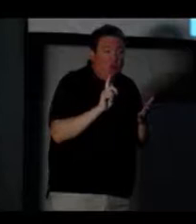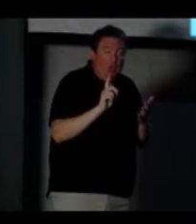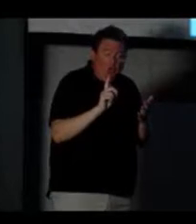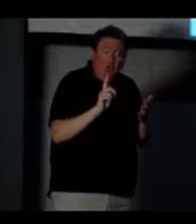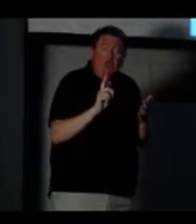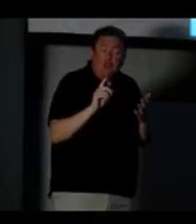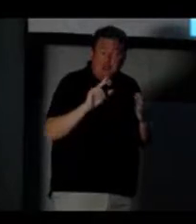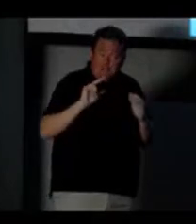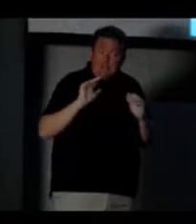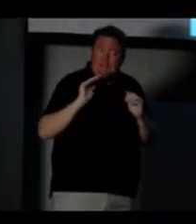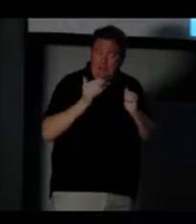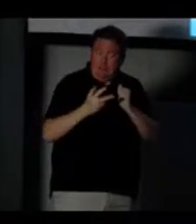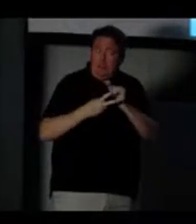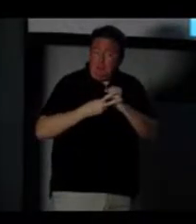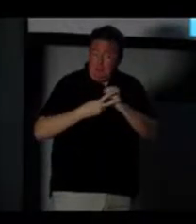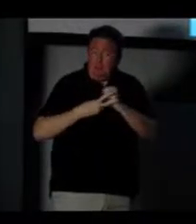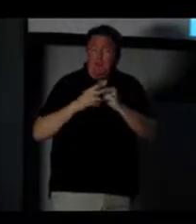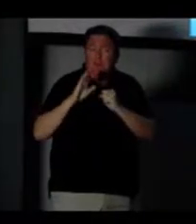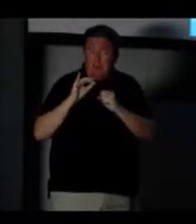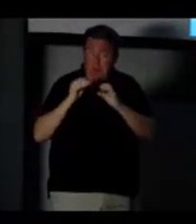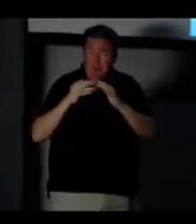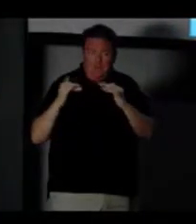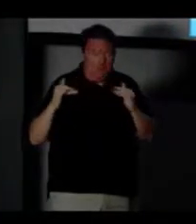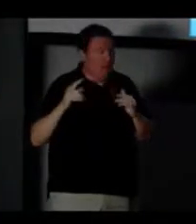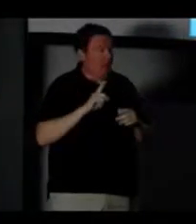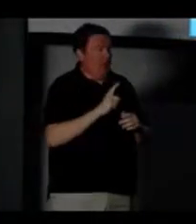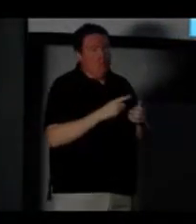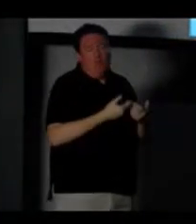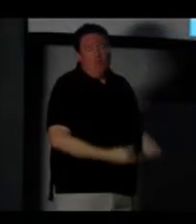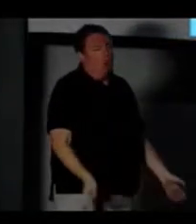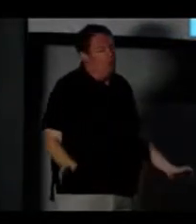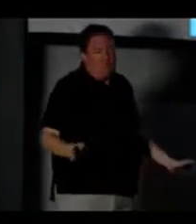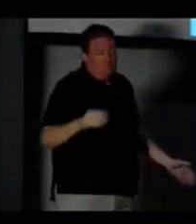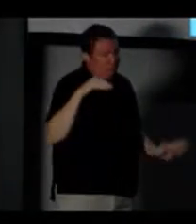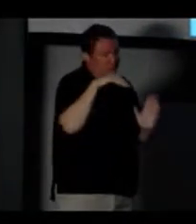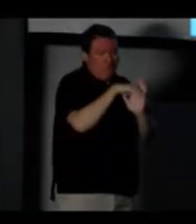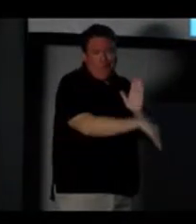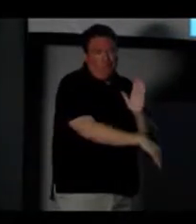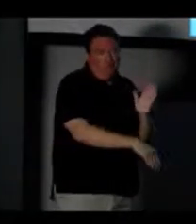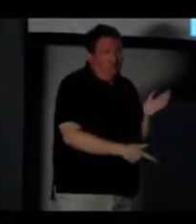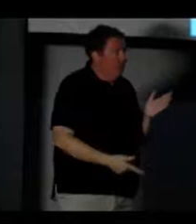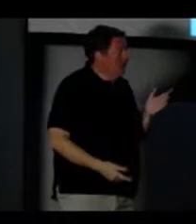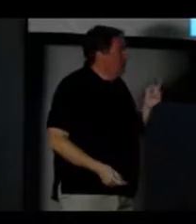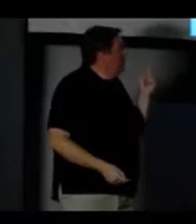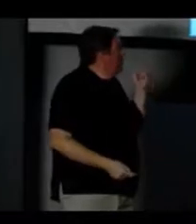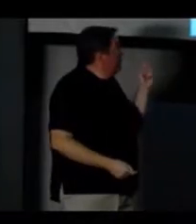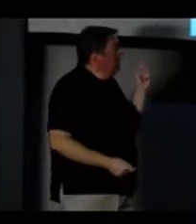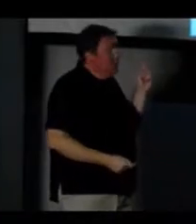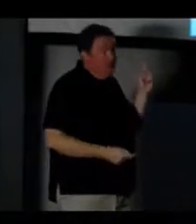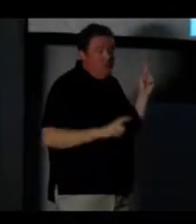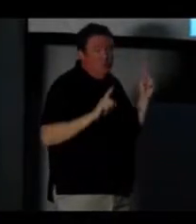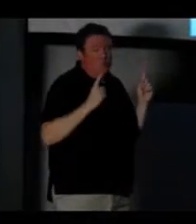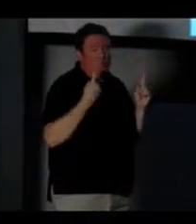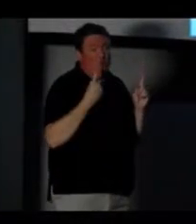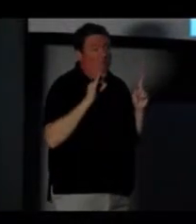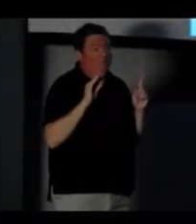of their biodiversity and which areas have lost most of their biodiversity. This is one of the first global maps